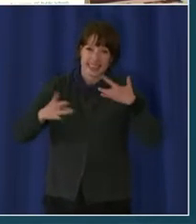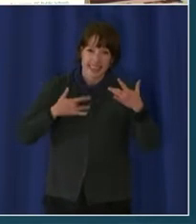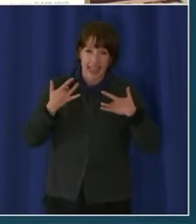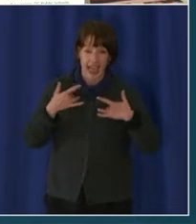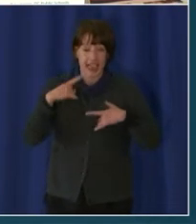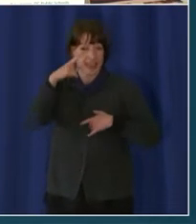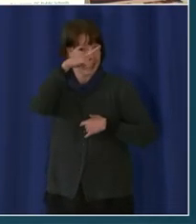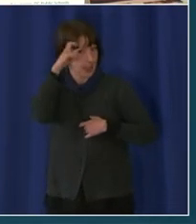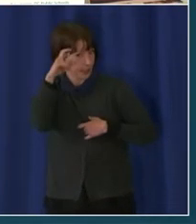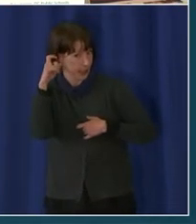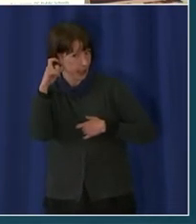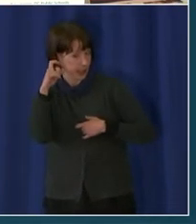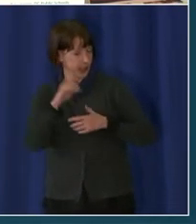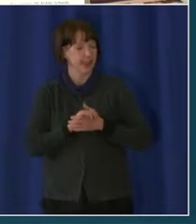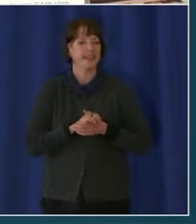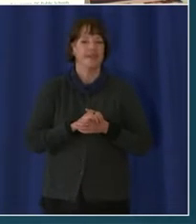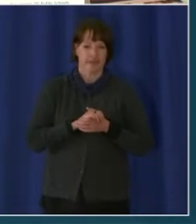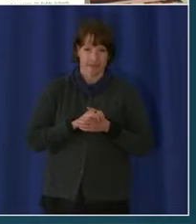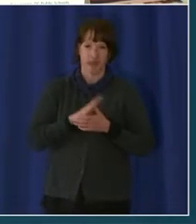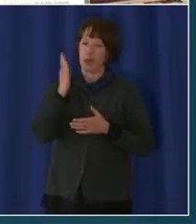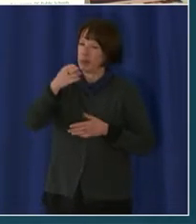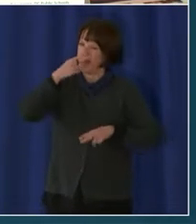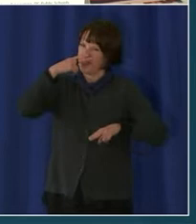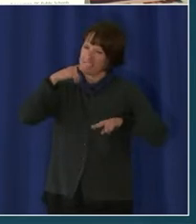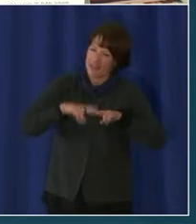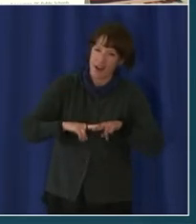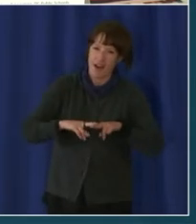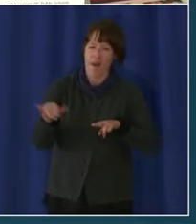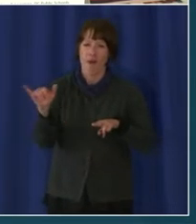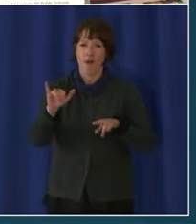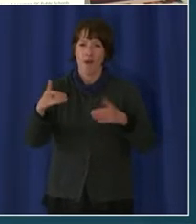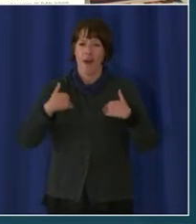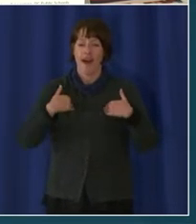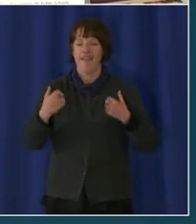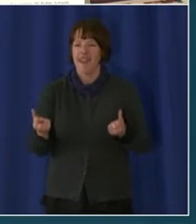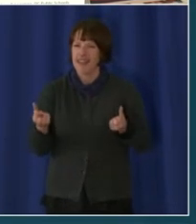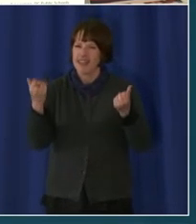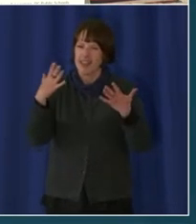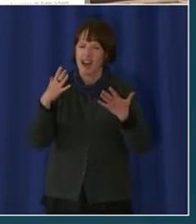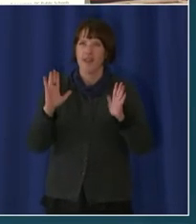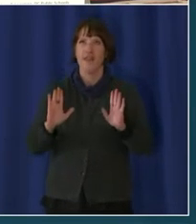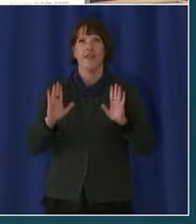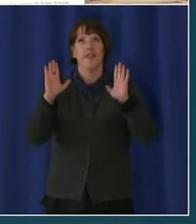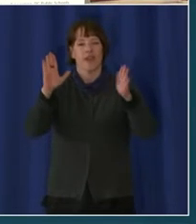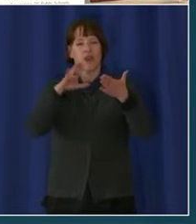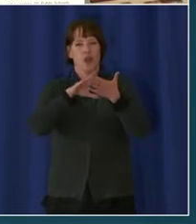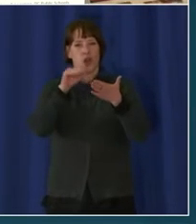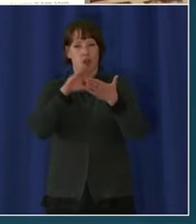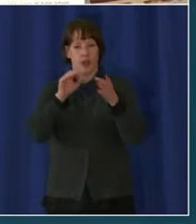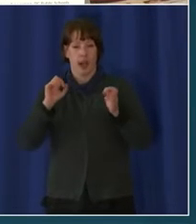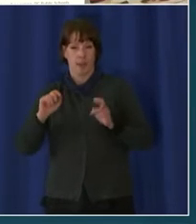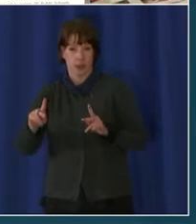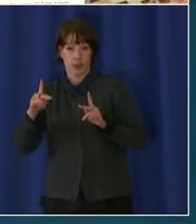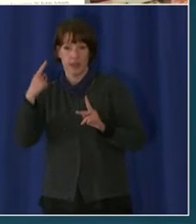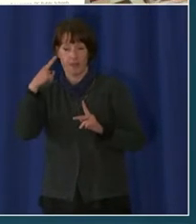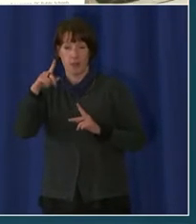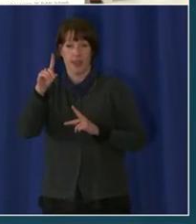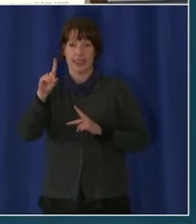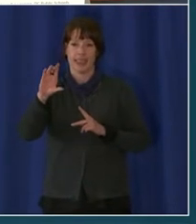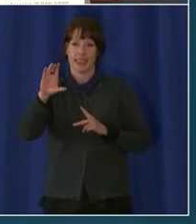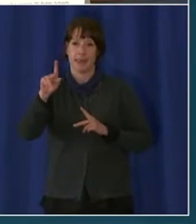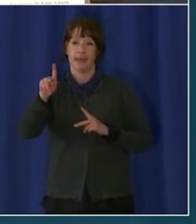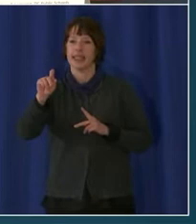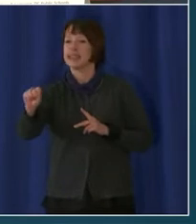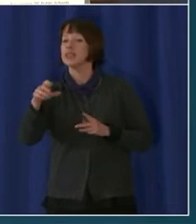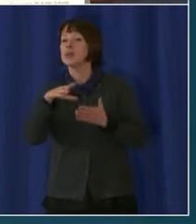about summer. It's going to be fun. We also have a lot of great learning opportunities in store for DCPS students.